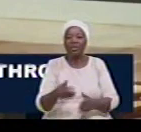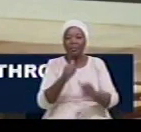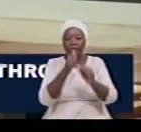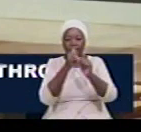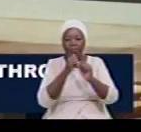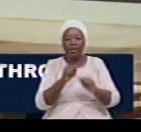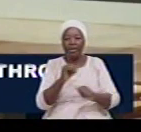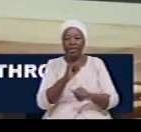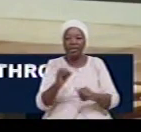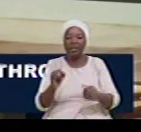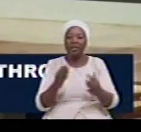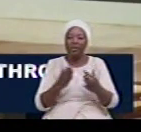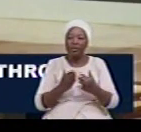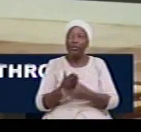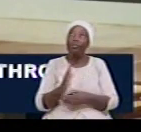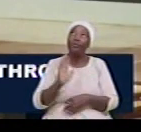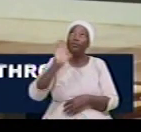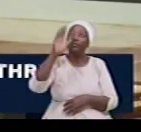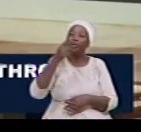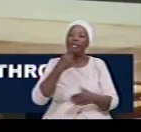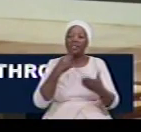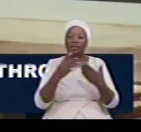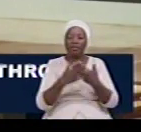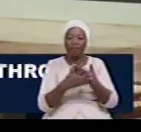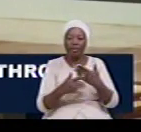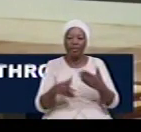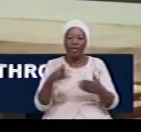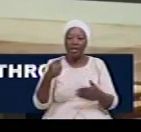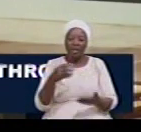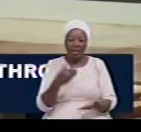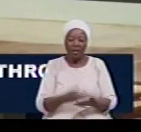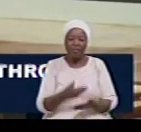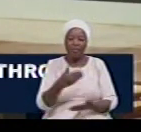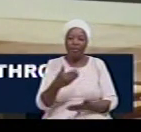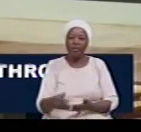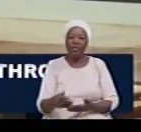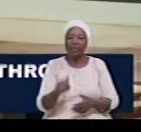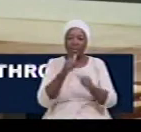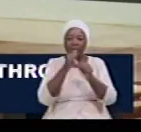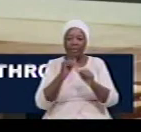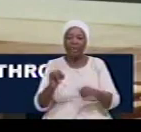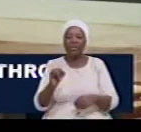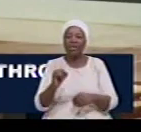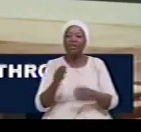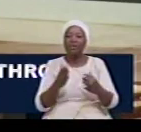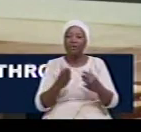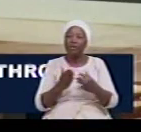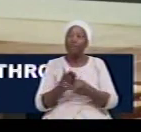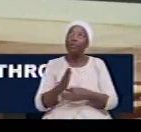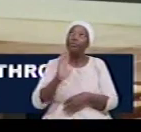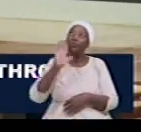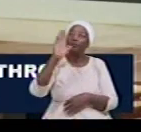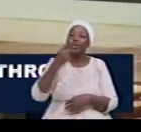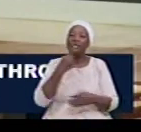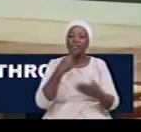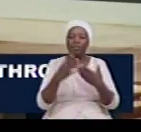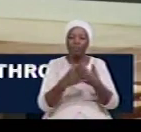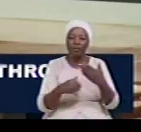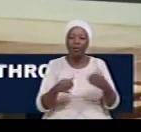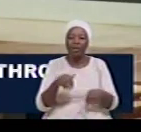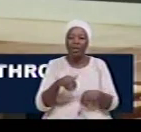The purchased blessing through his blood. Matthew